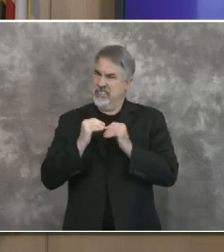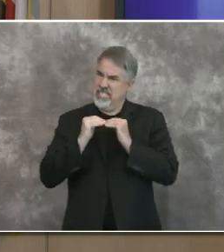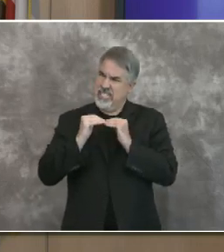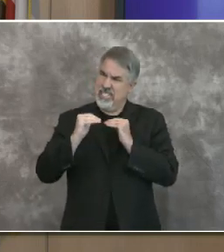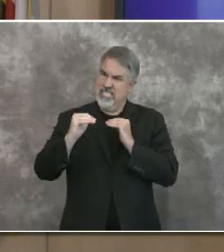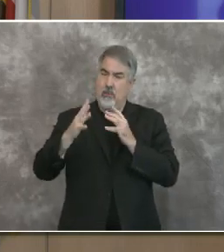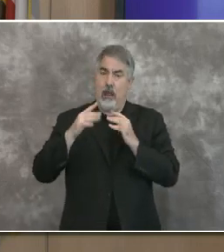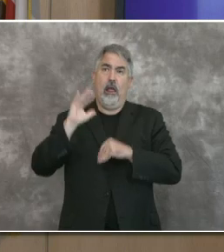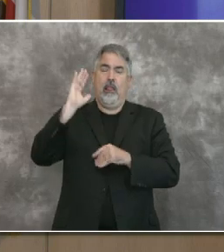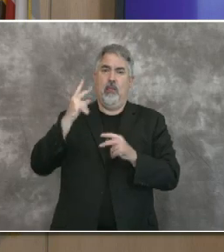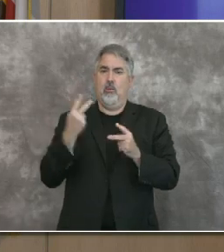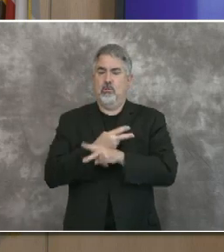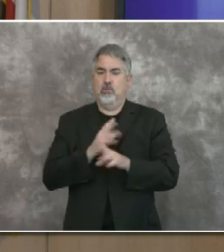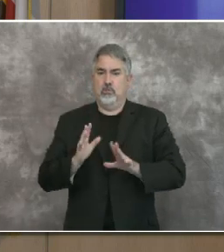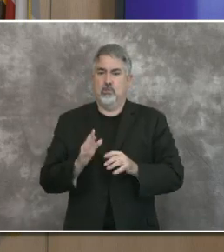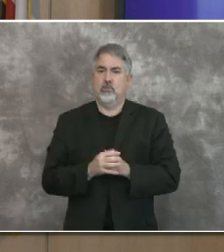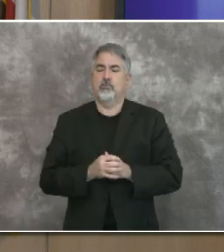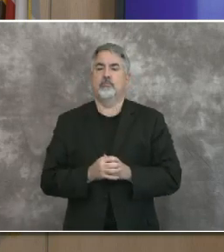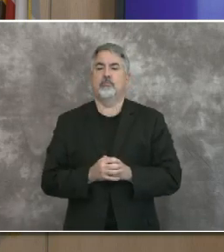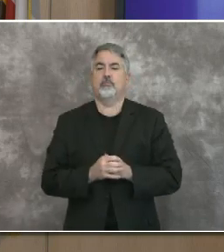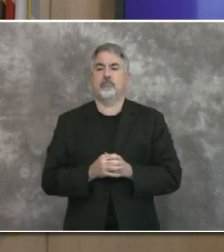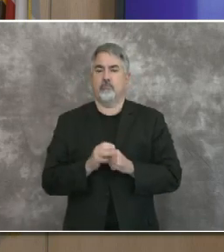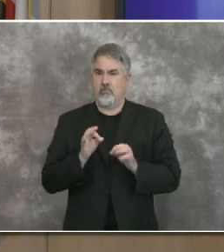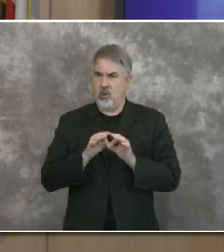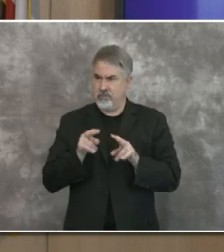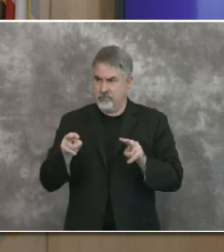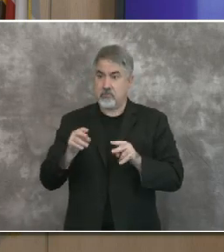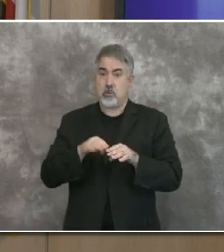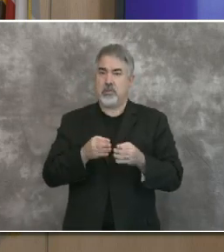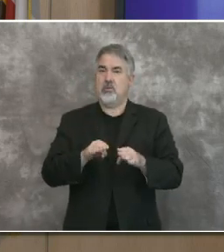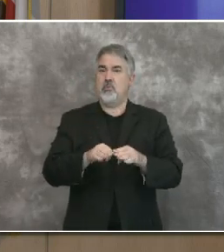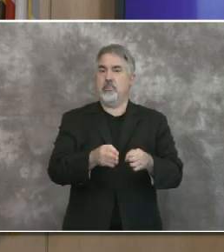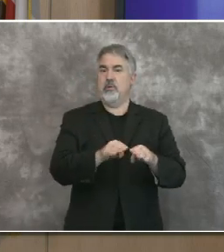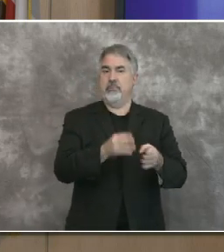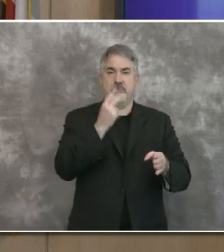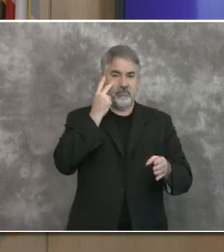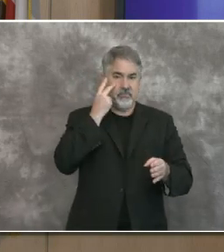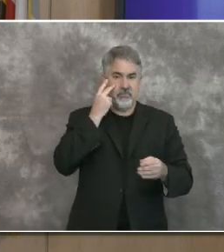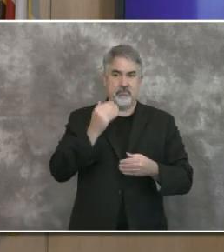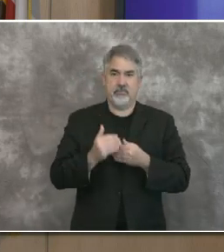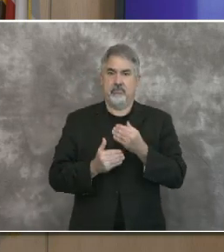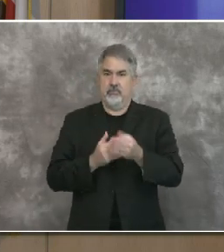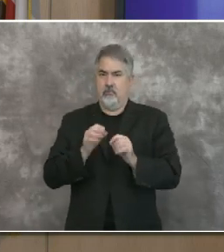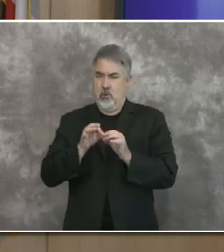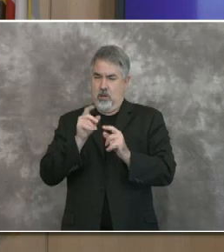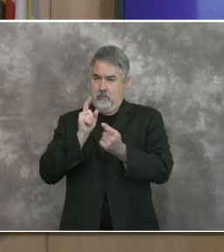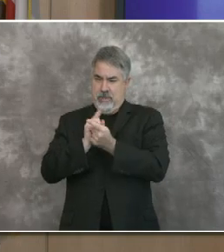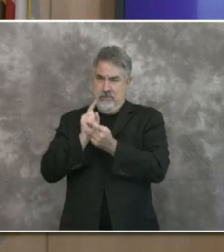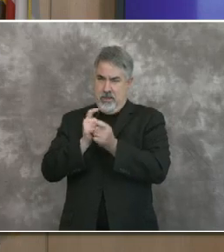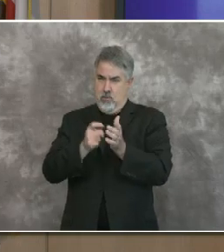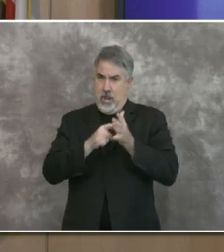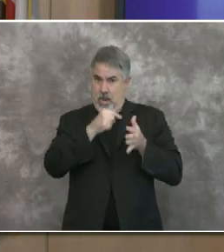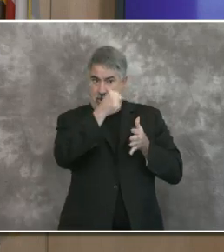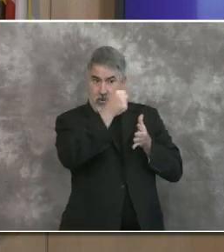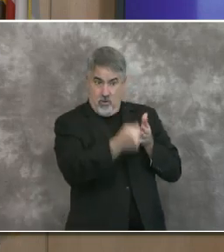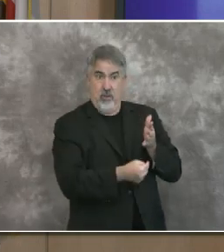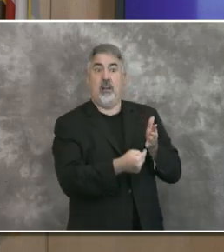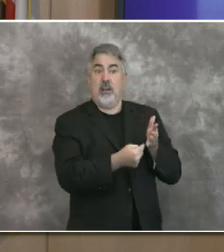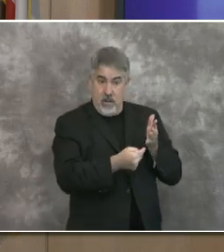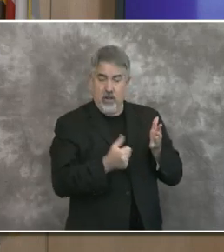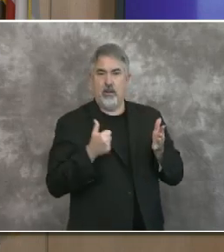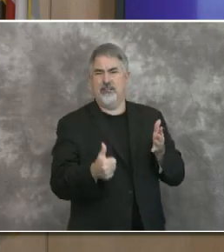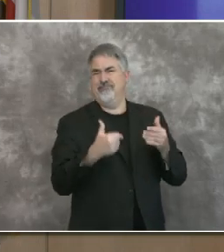want to continue to move forward in terms of meeting our goals and everything that is out there and everything available to